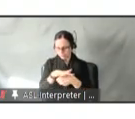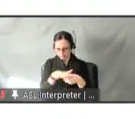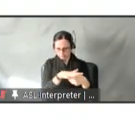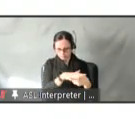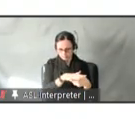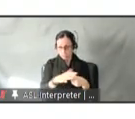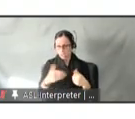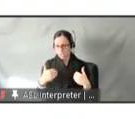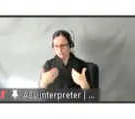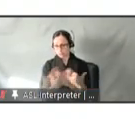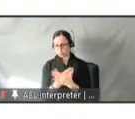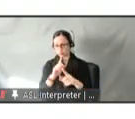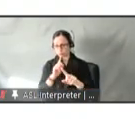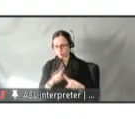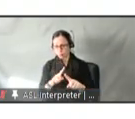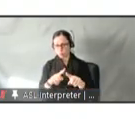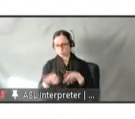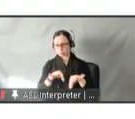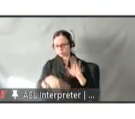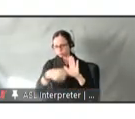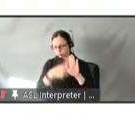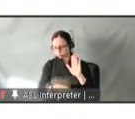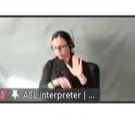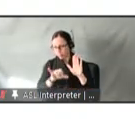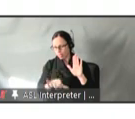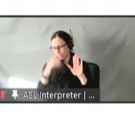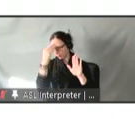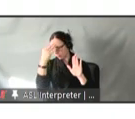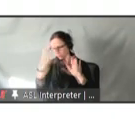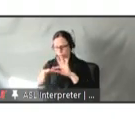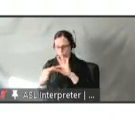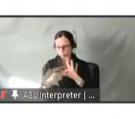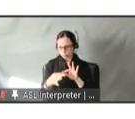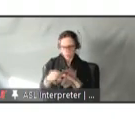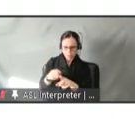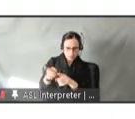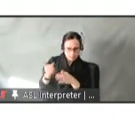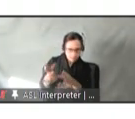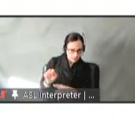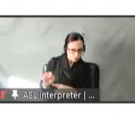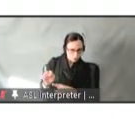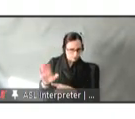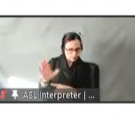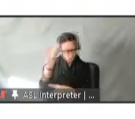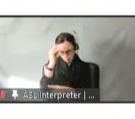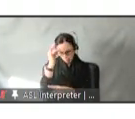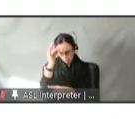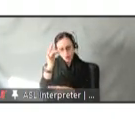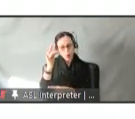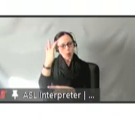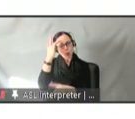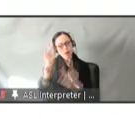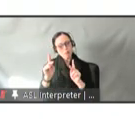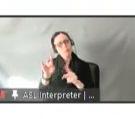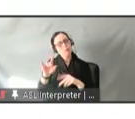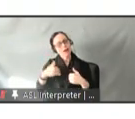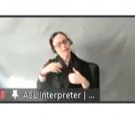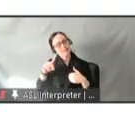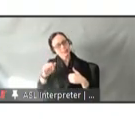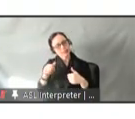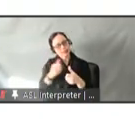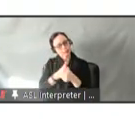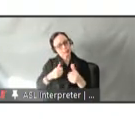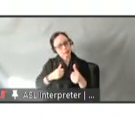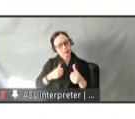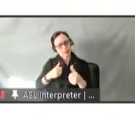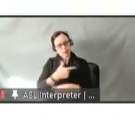new report outlining the thoughts of these 17 specialists on why those with disabilities may be hesitant to receive COVID-19